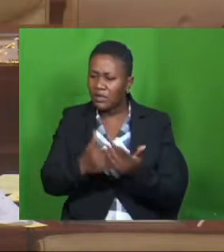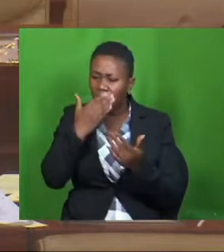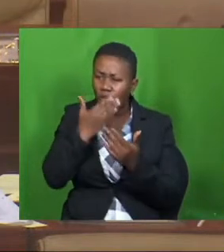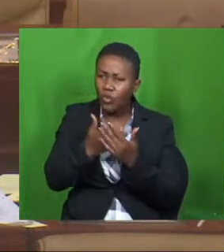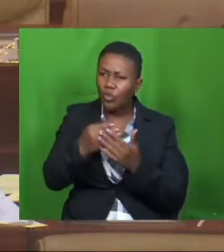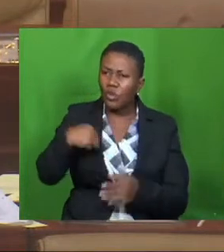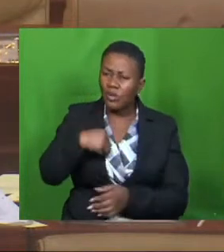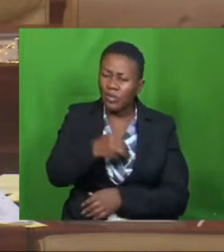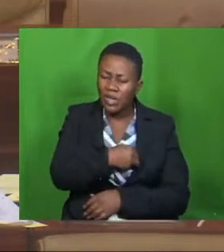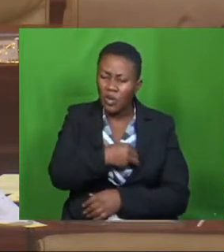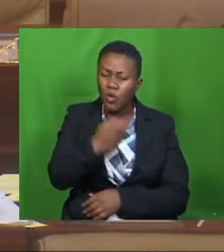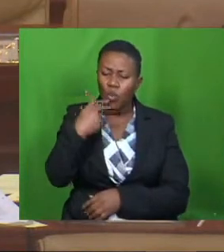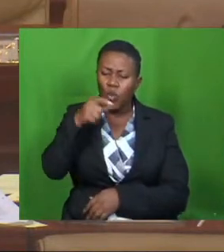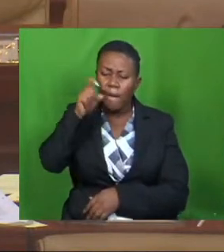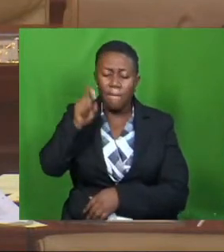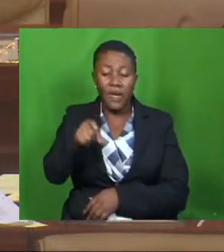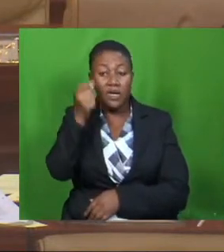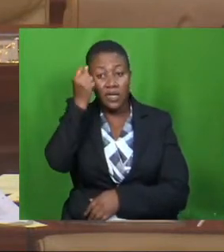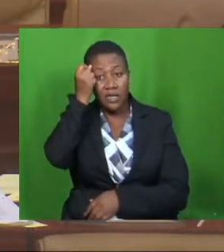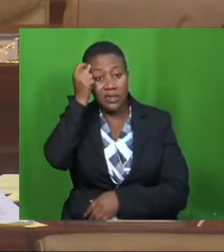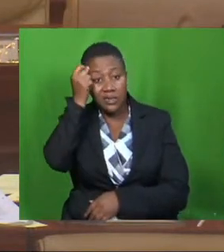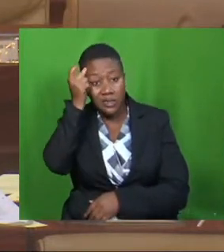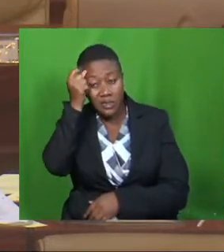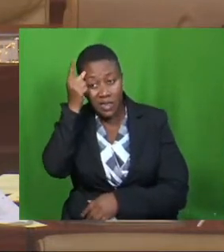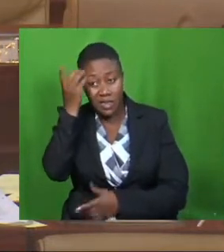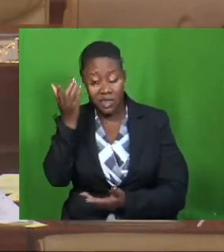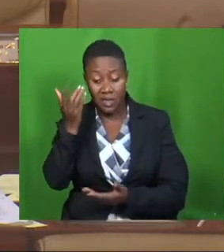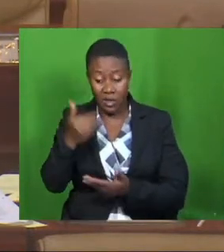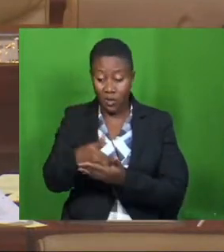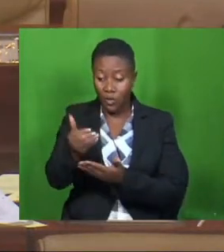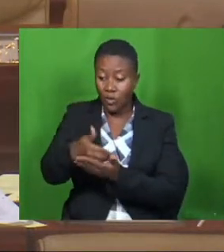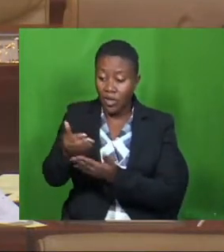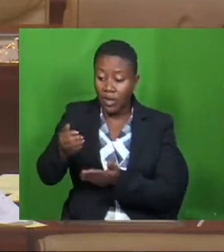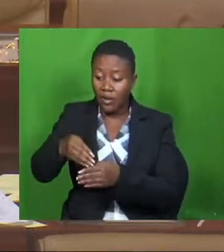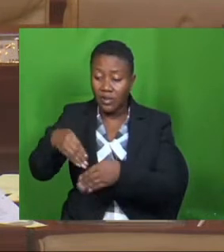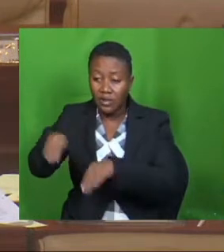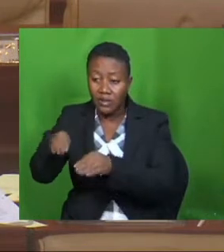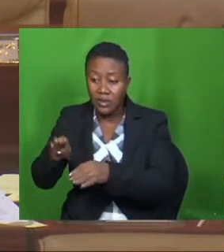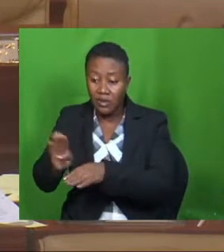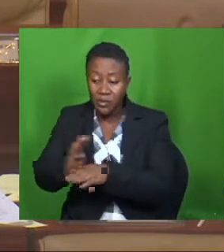and 2018, shows that such